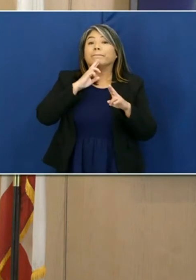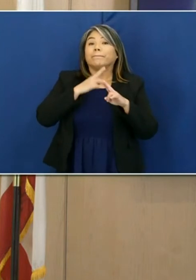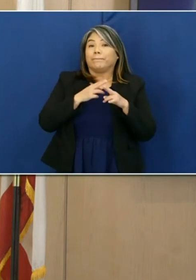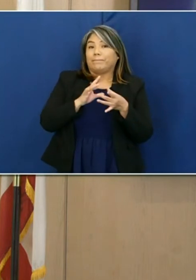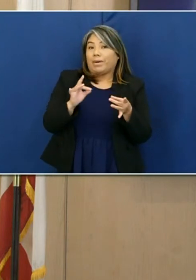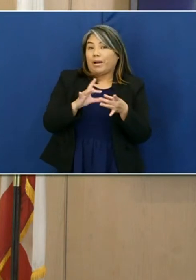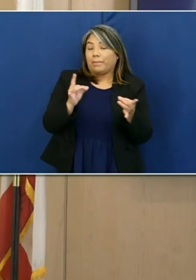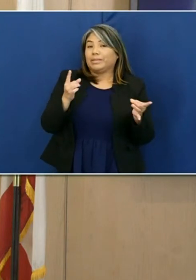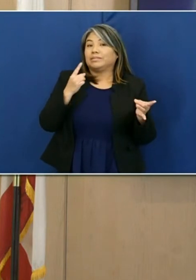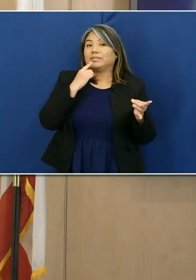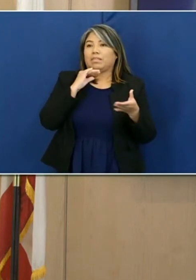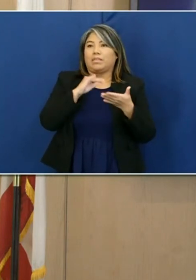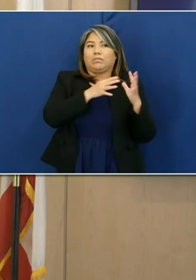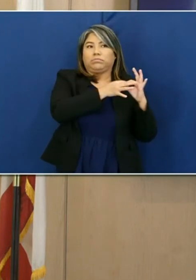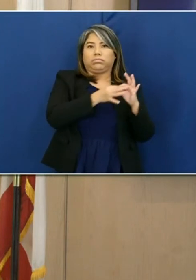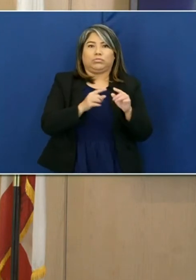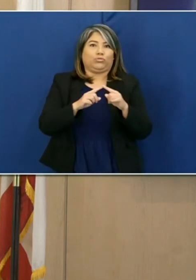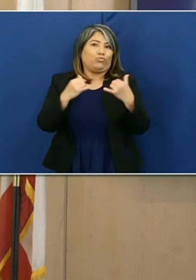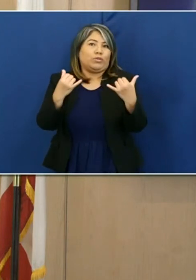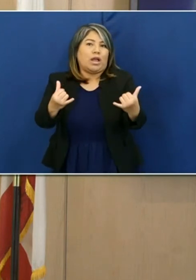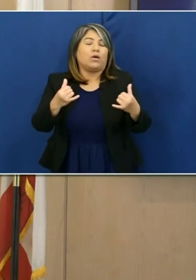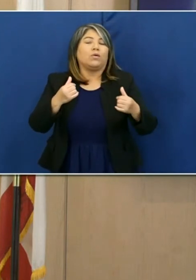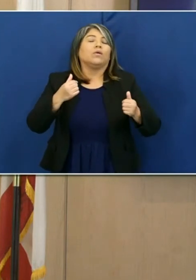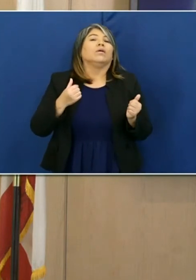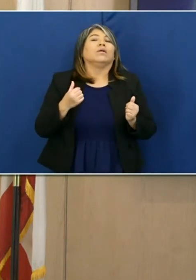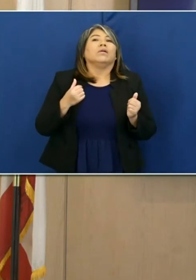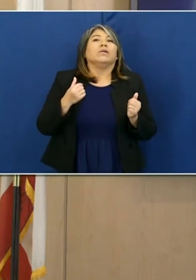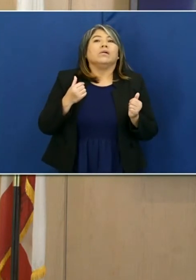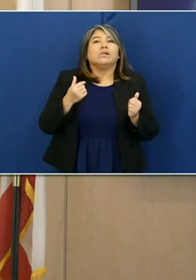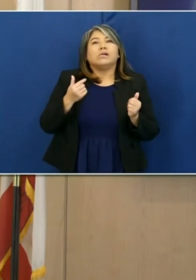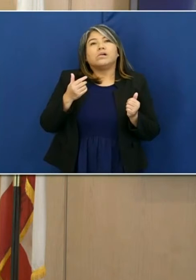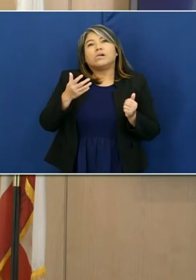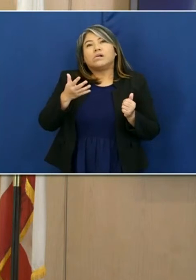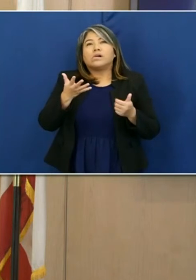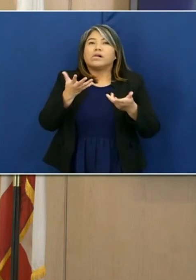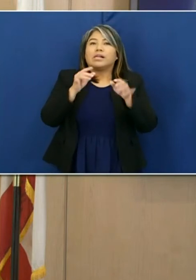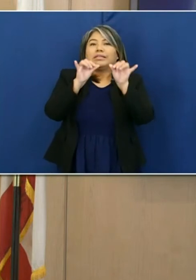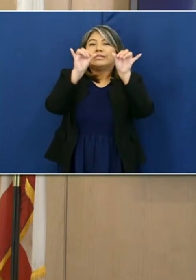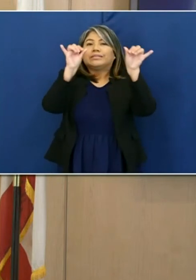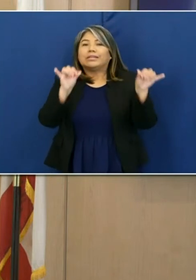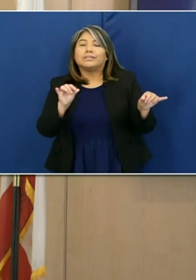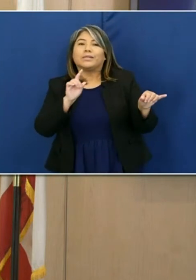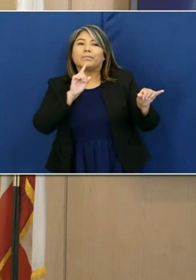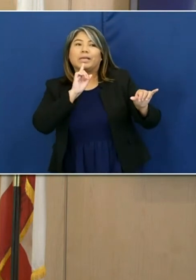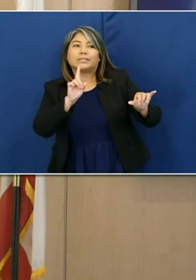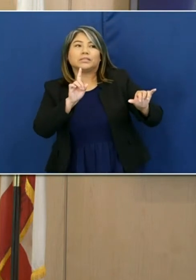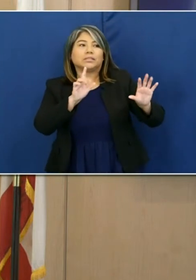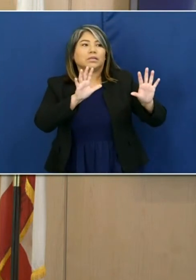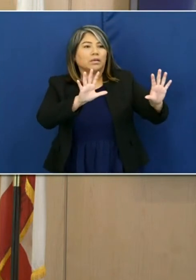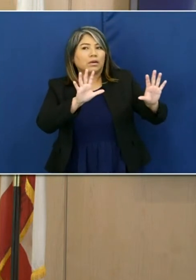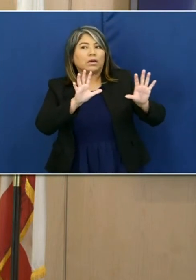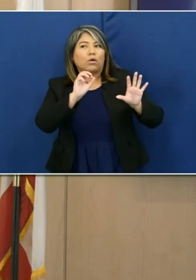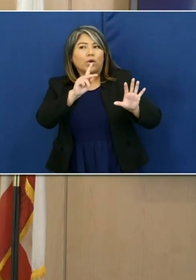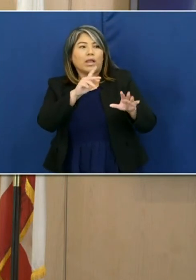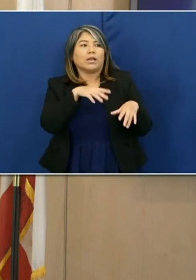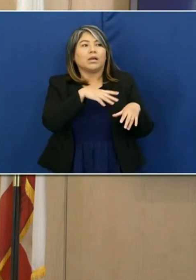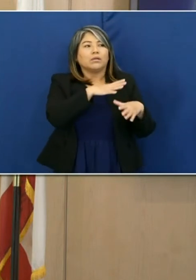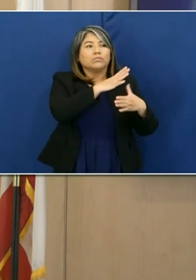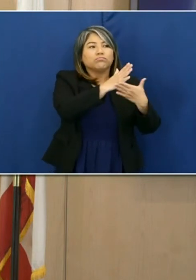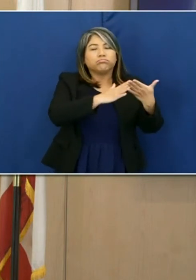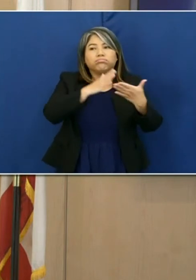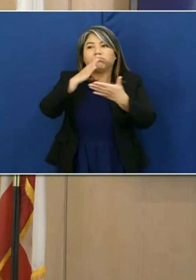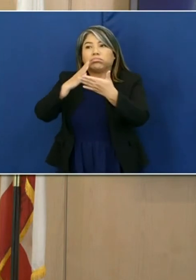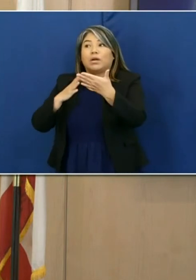think, is very relevant to right now, which is it is a somewhat fragmented type system, and that a lot of entities get the vaccine shipments